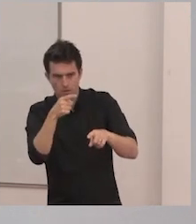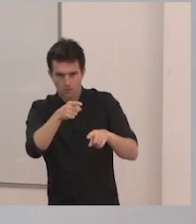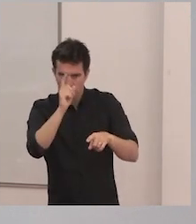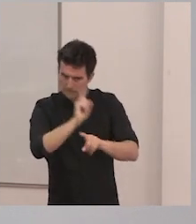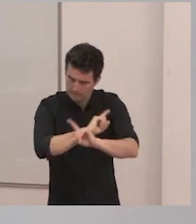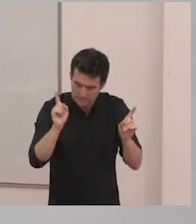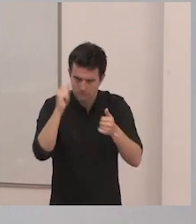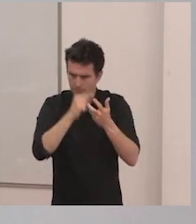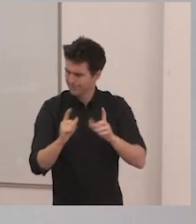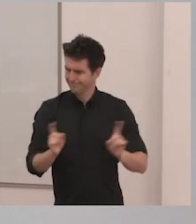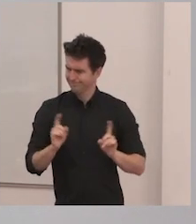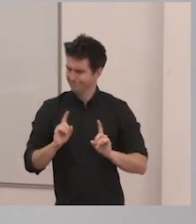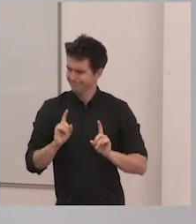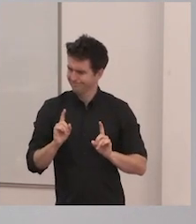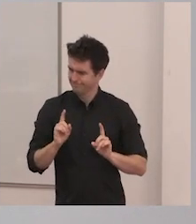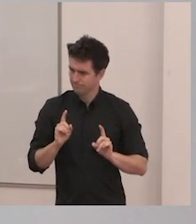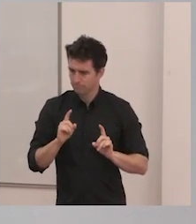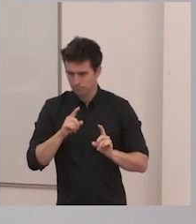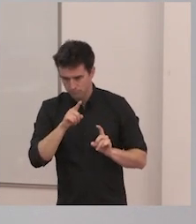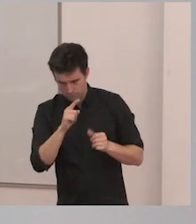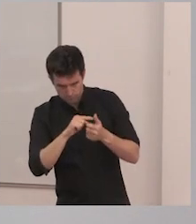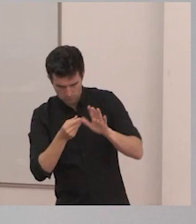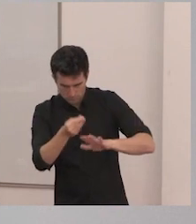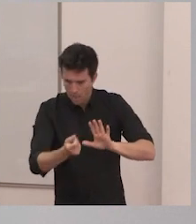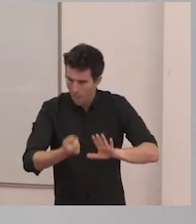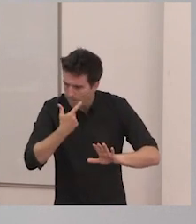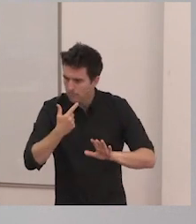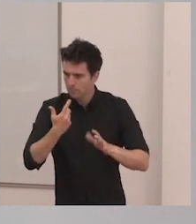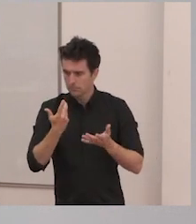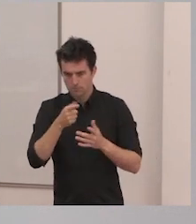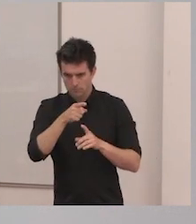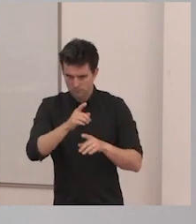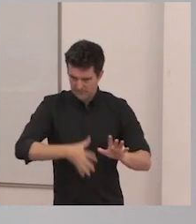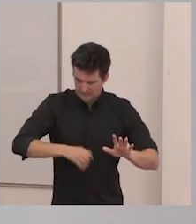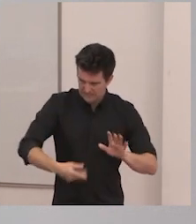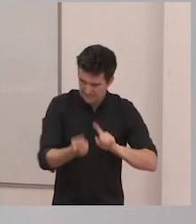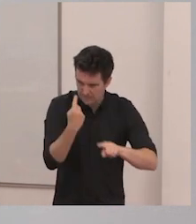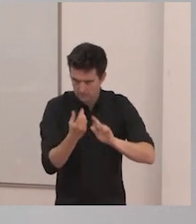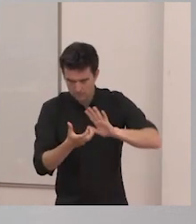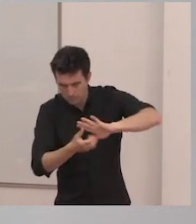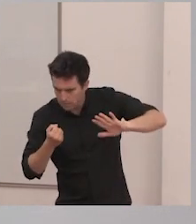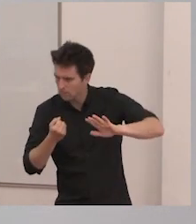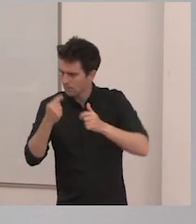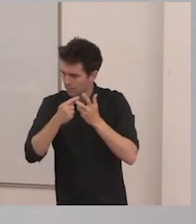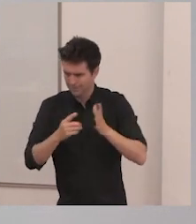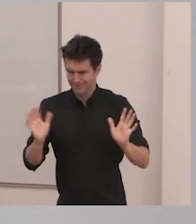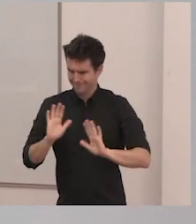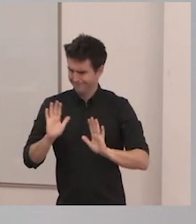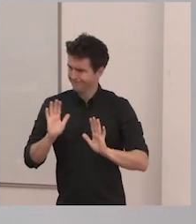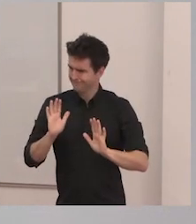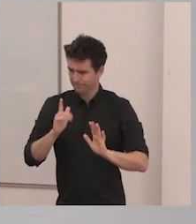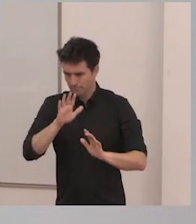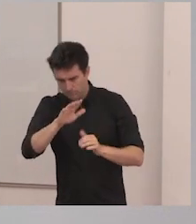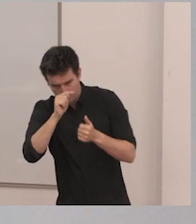mutilation, conversion therapies, denial of sexual and gender expression, removal